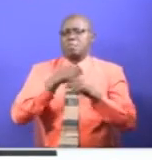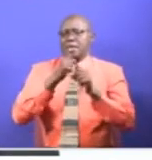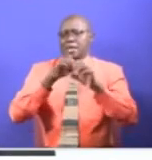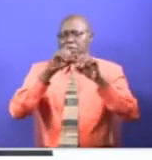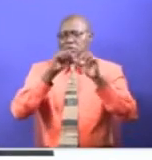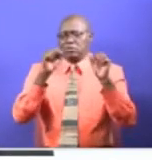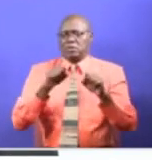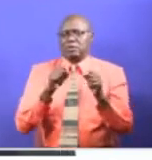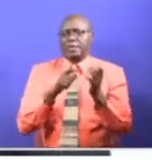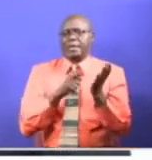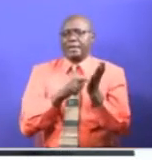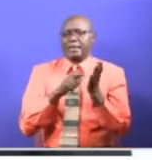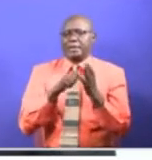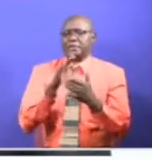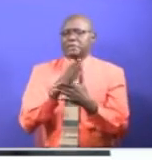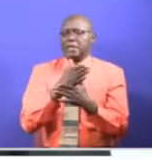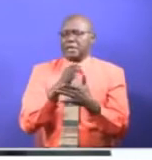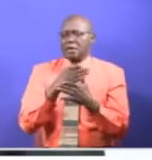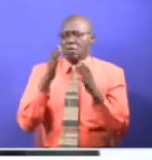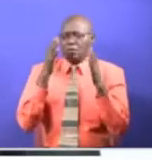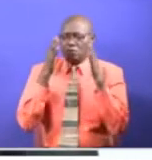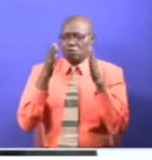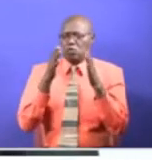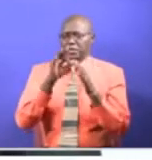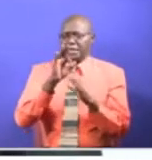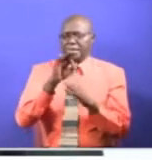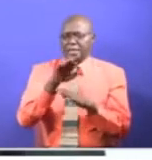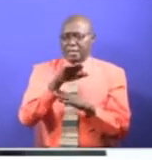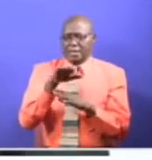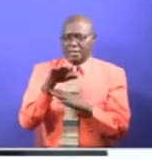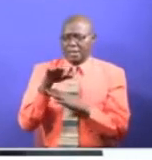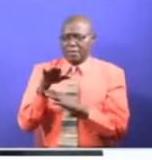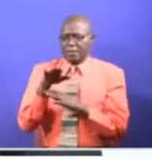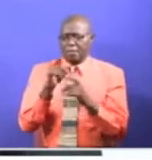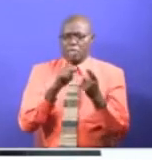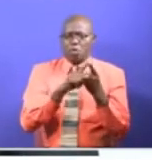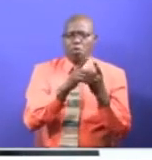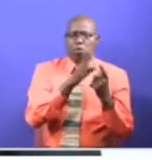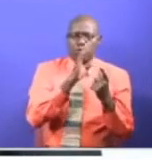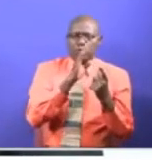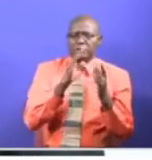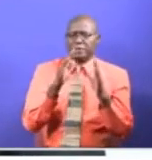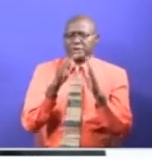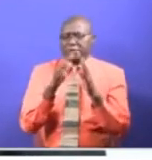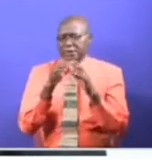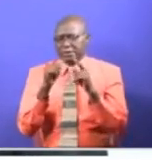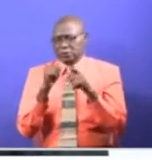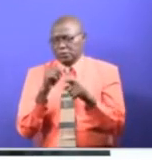credit sharing that focuses on 3 areas. So water and sanitation,